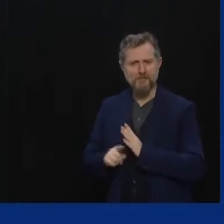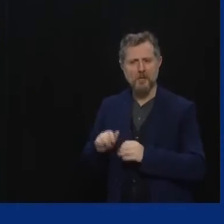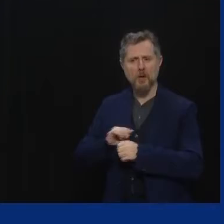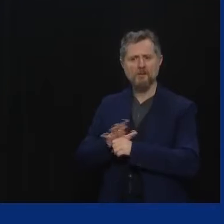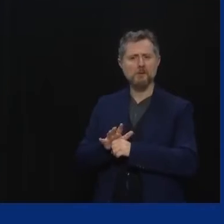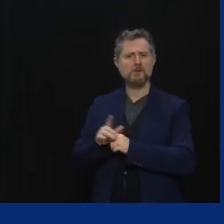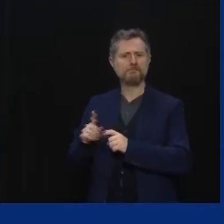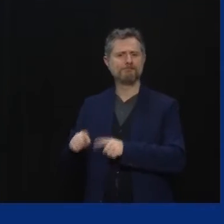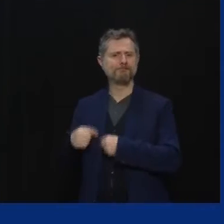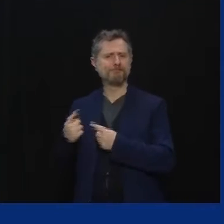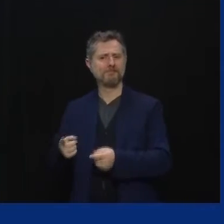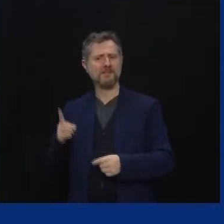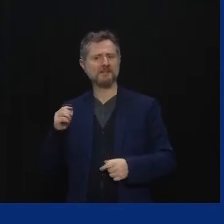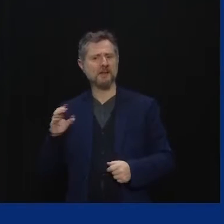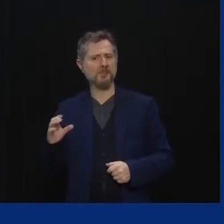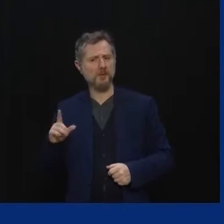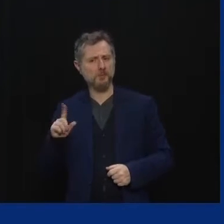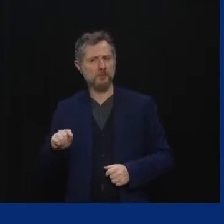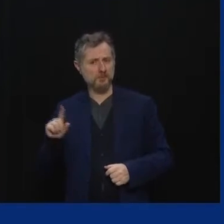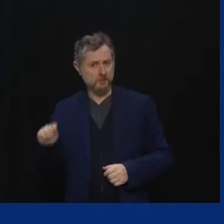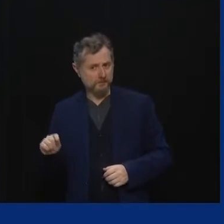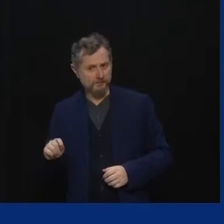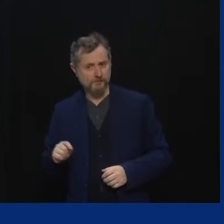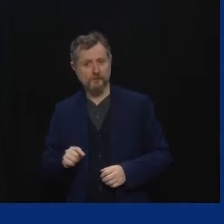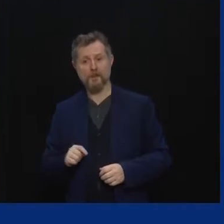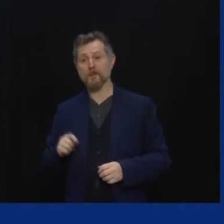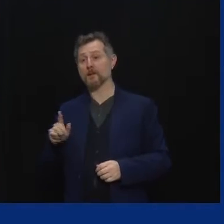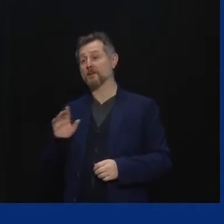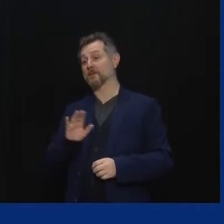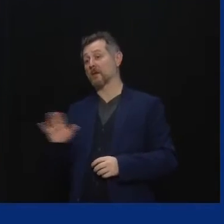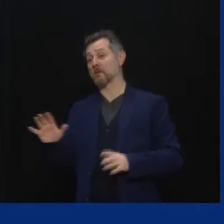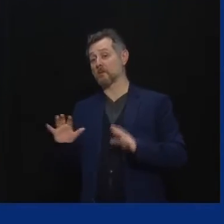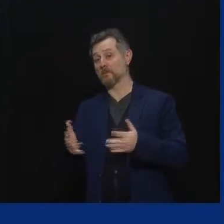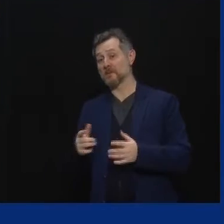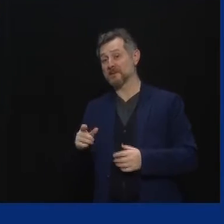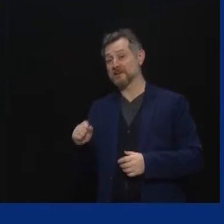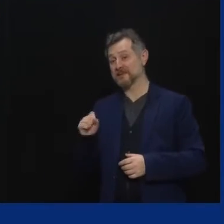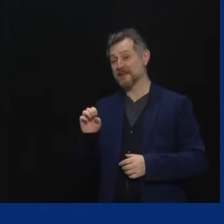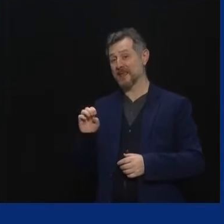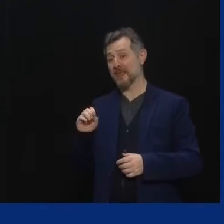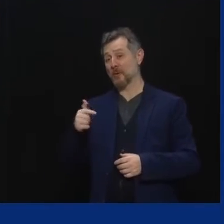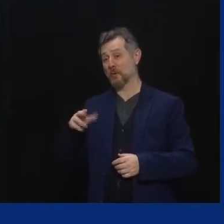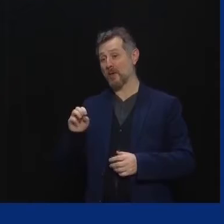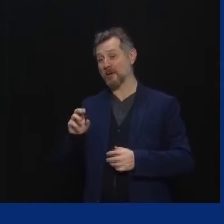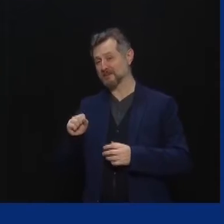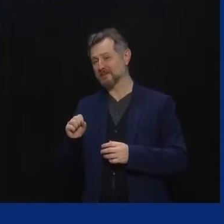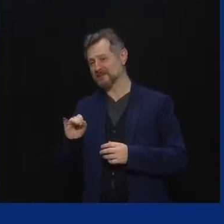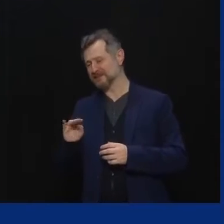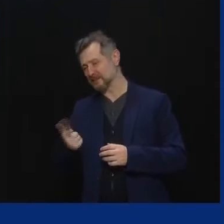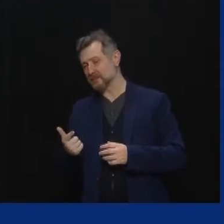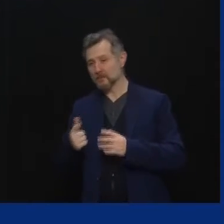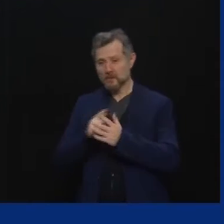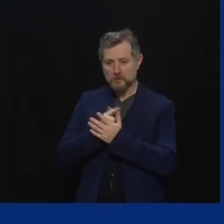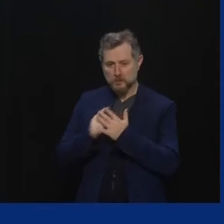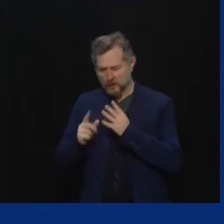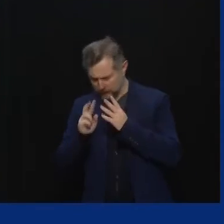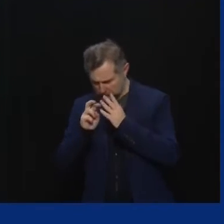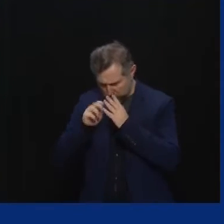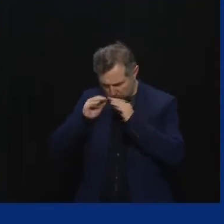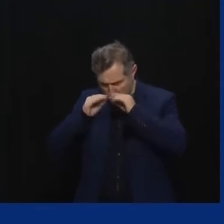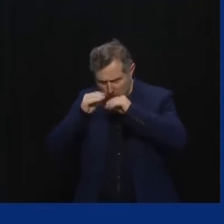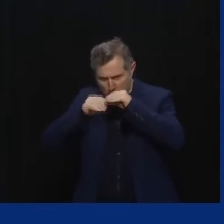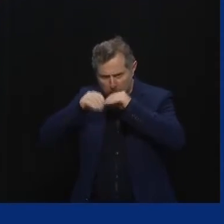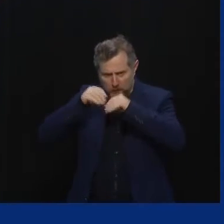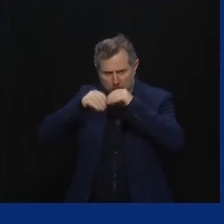of 2020. They have ramped up their sequencing. There is an observation on one of the